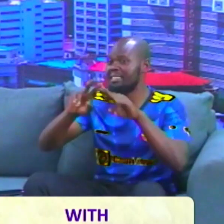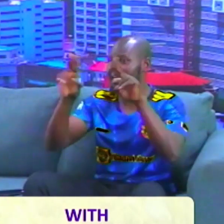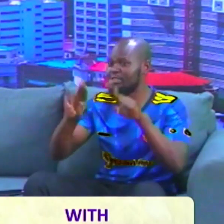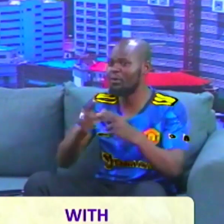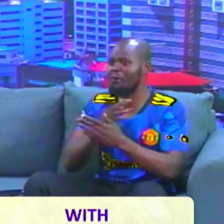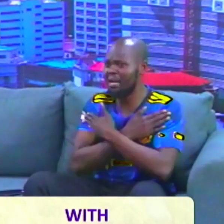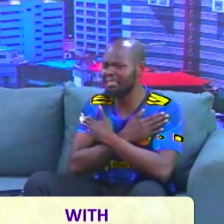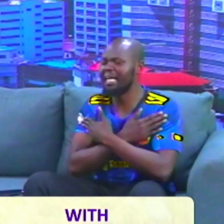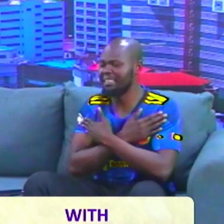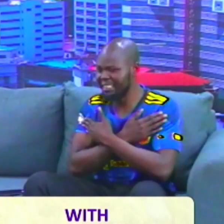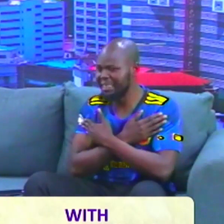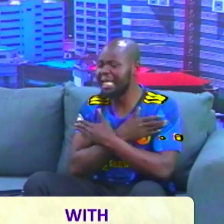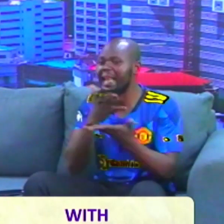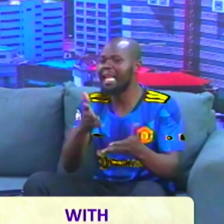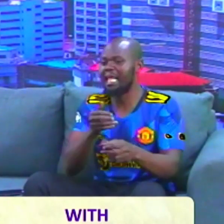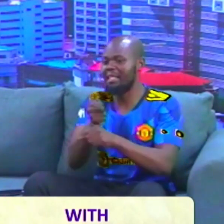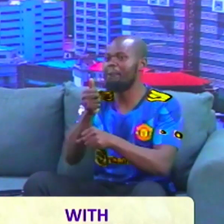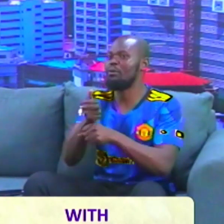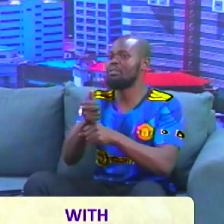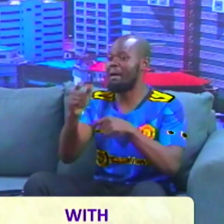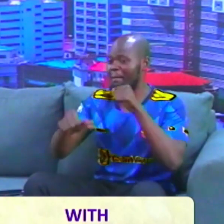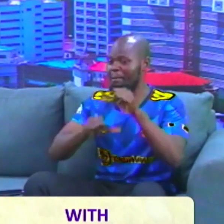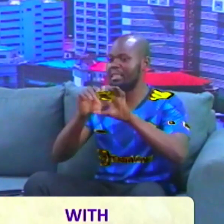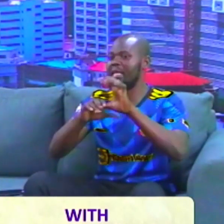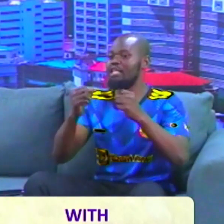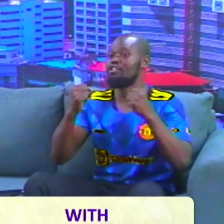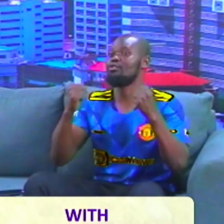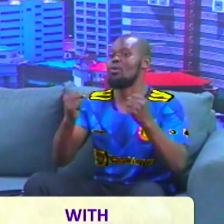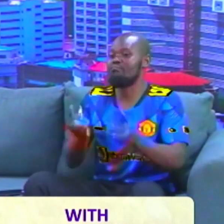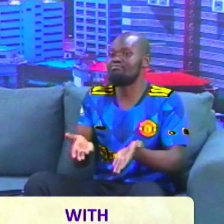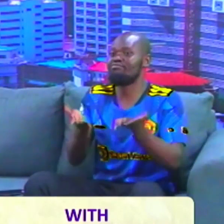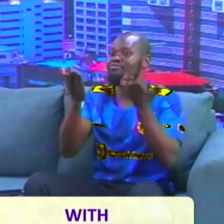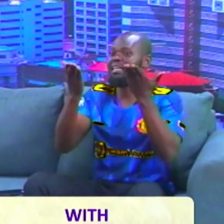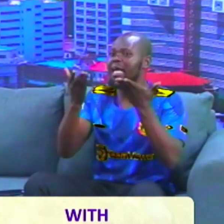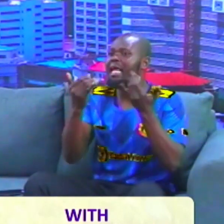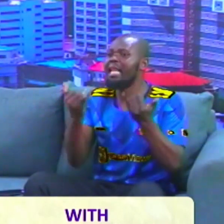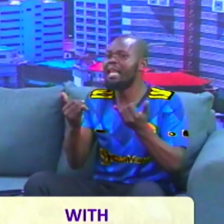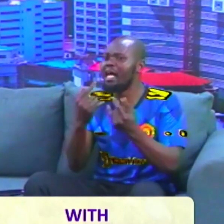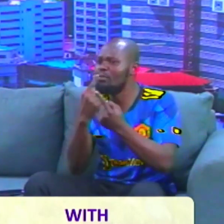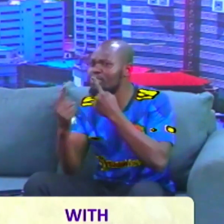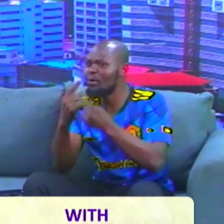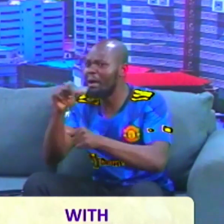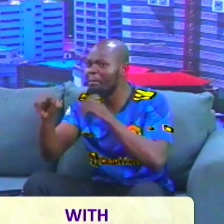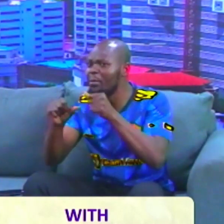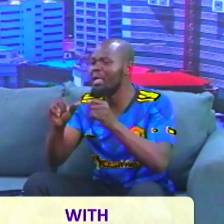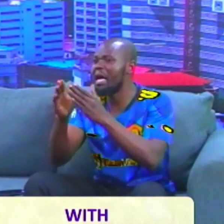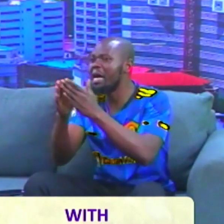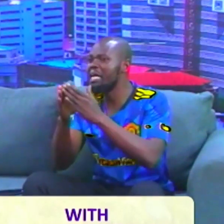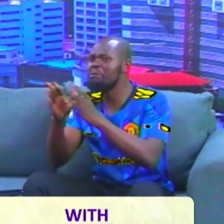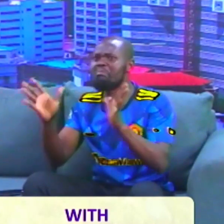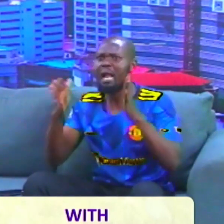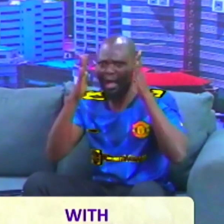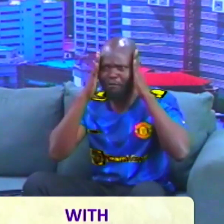We have different things to discuss today, from the local to to the international sports, like